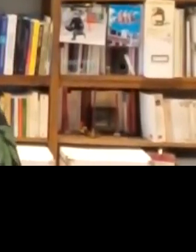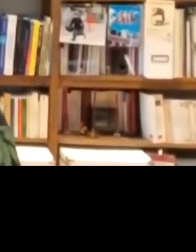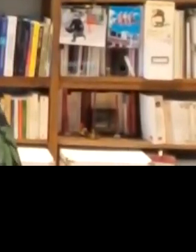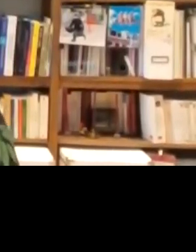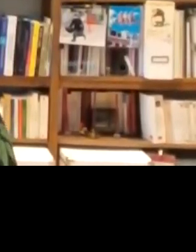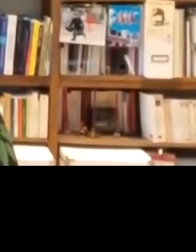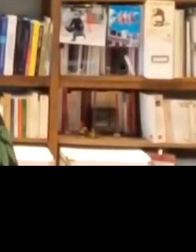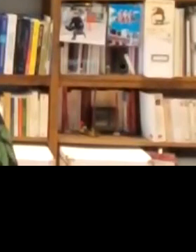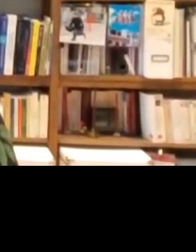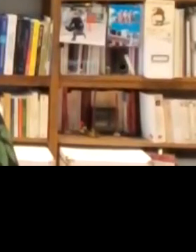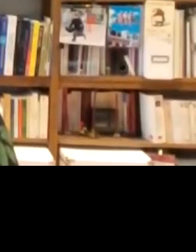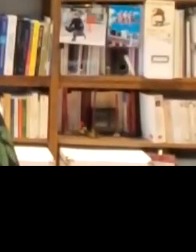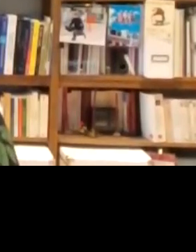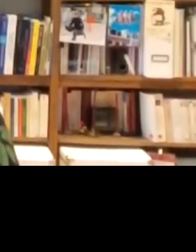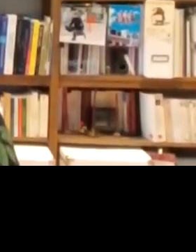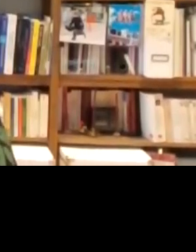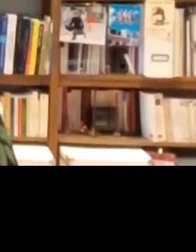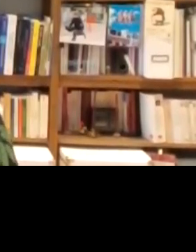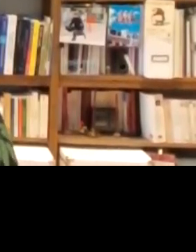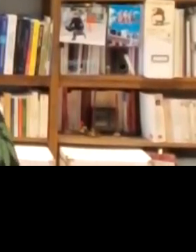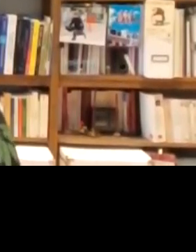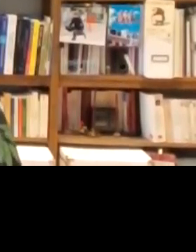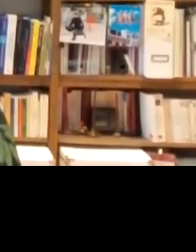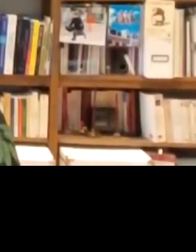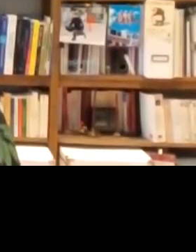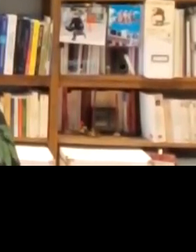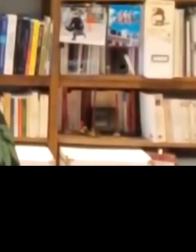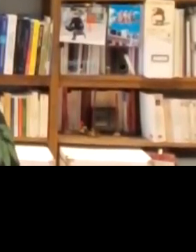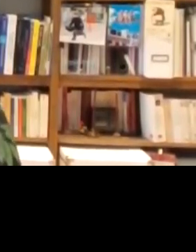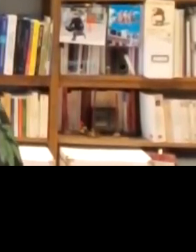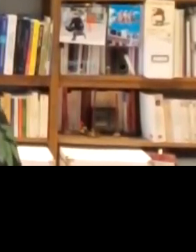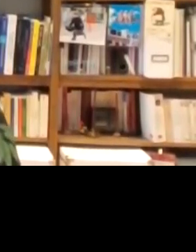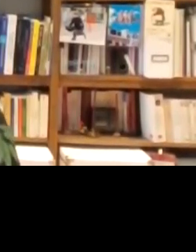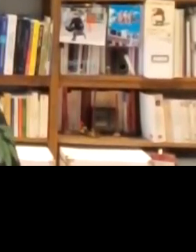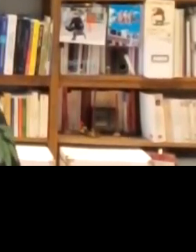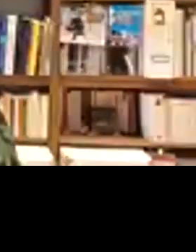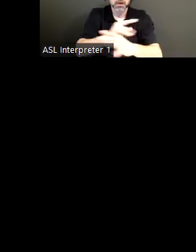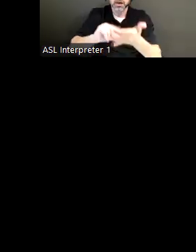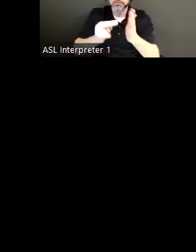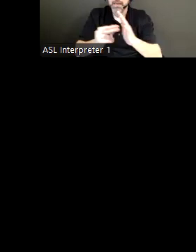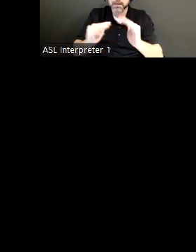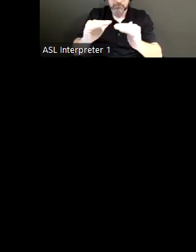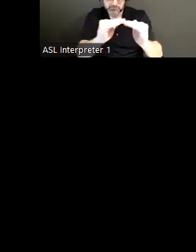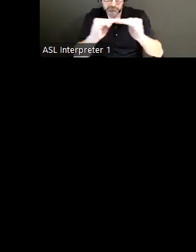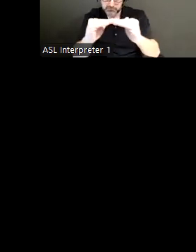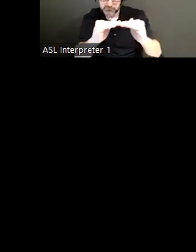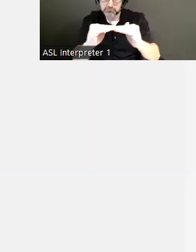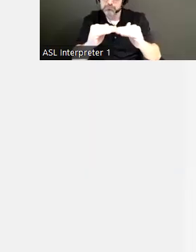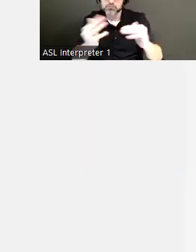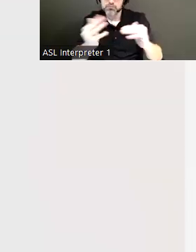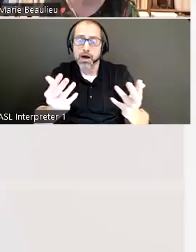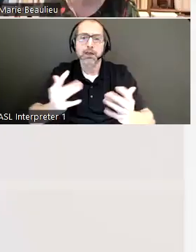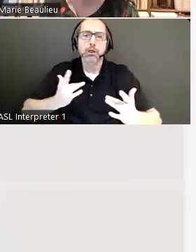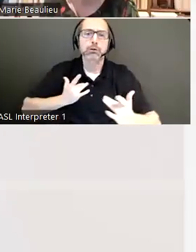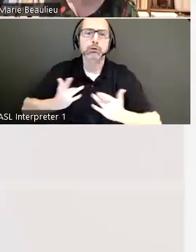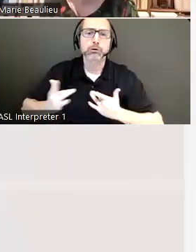discussing with colleagues from all around the country. And when I'm saying colleagues, it's people that are really concerned about